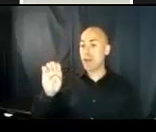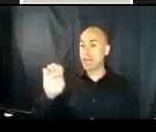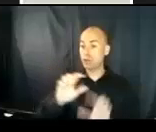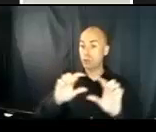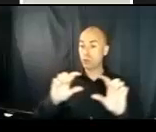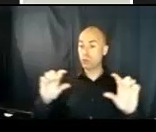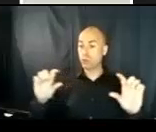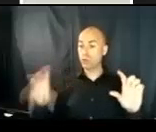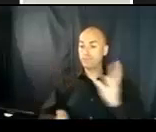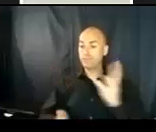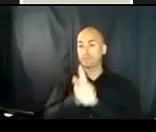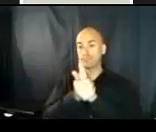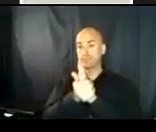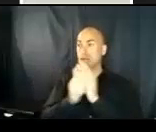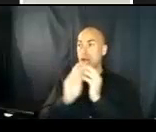of